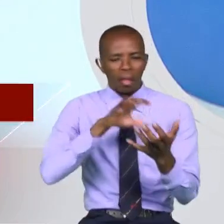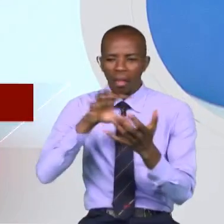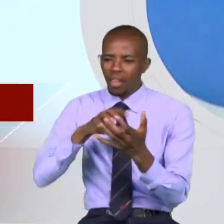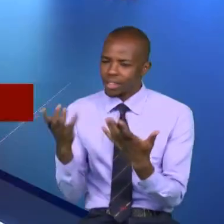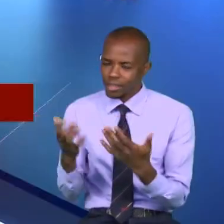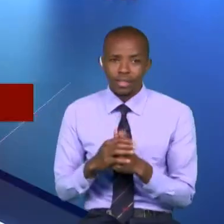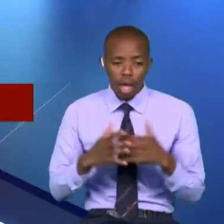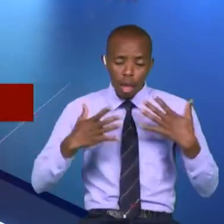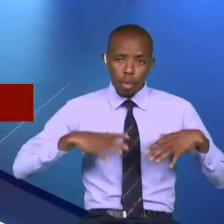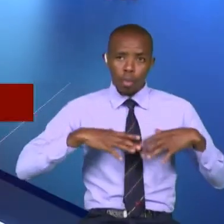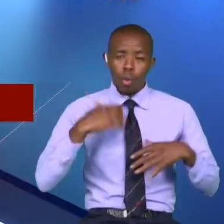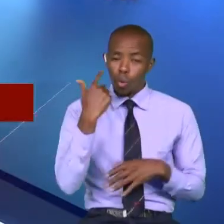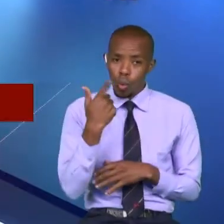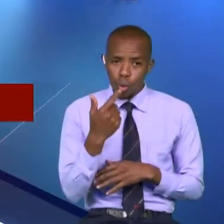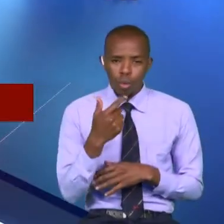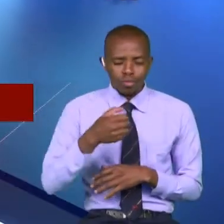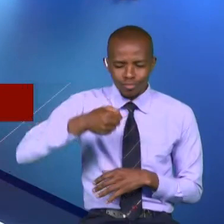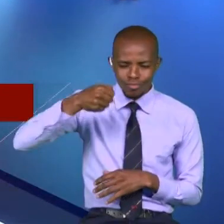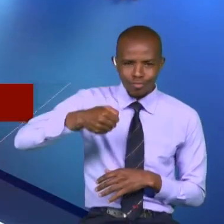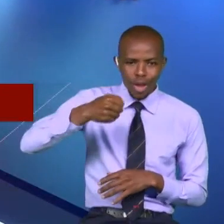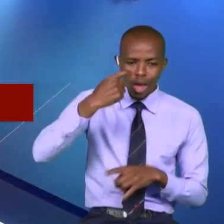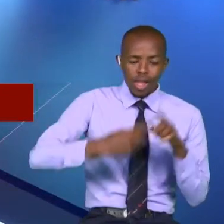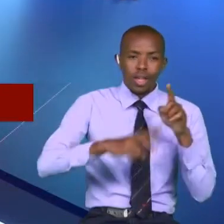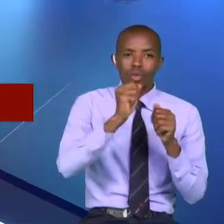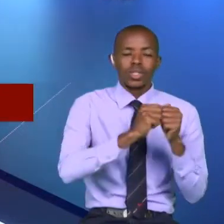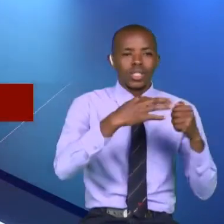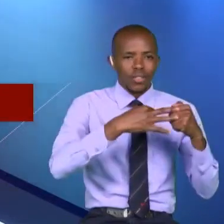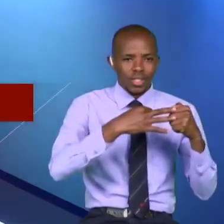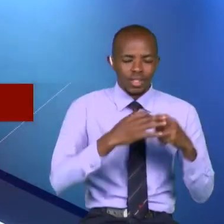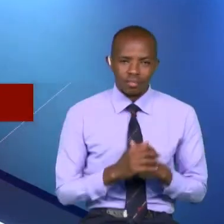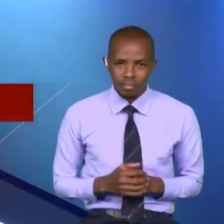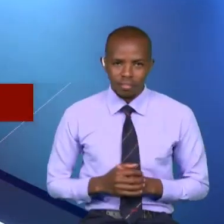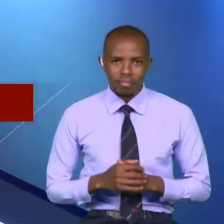So they're the people who had the handshake in 2018. Yes.